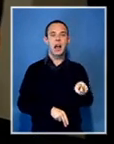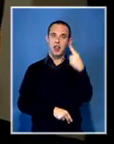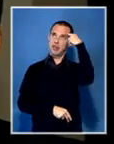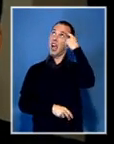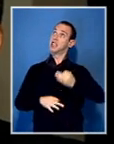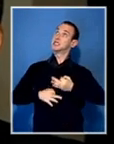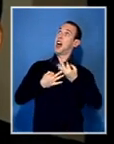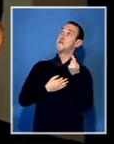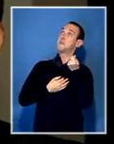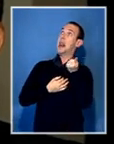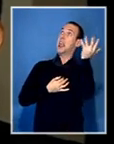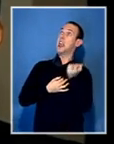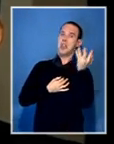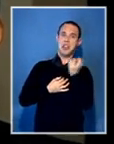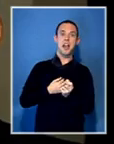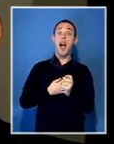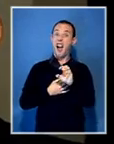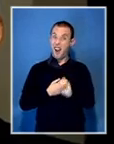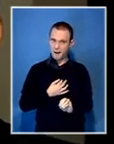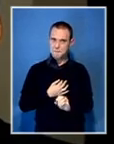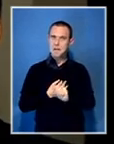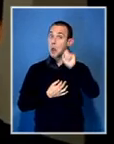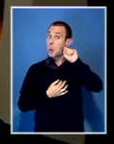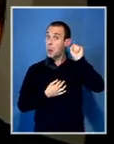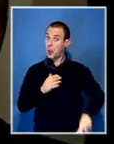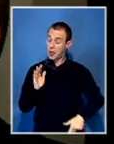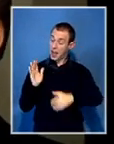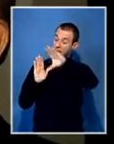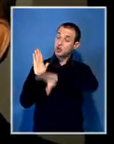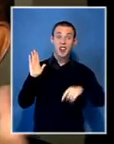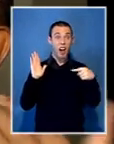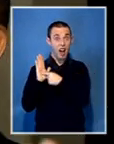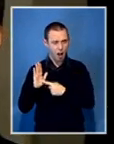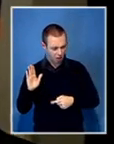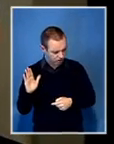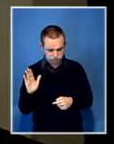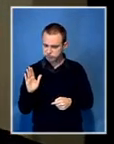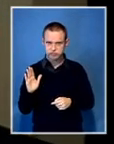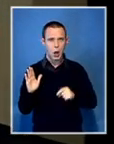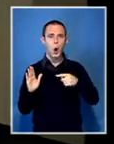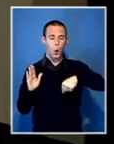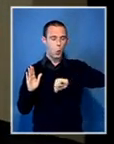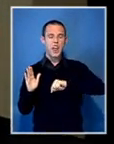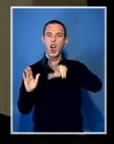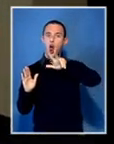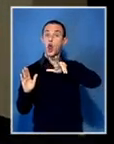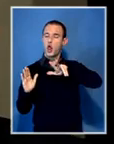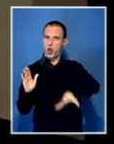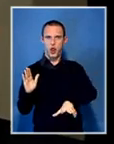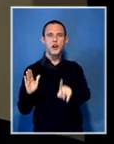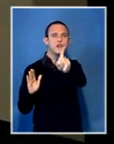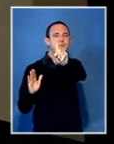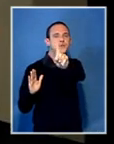themselves, we are not going to allow any structure or any federation, big or small,